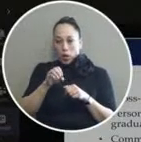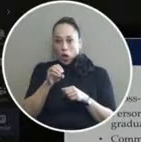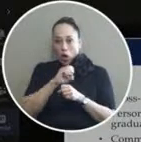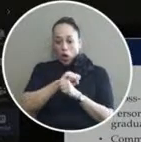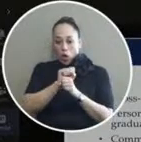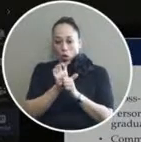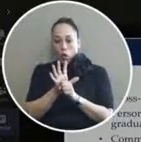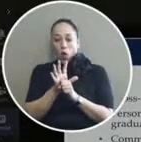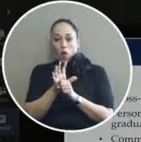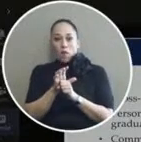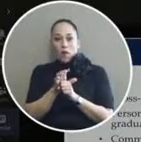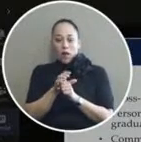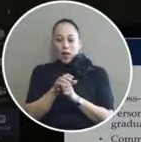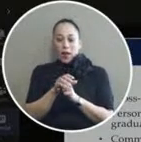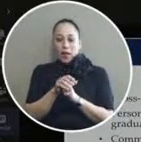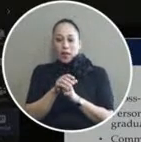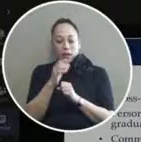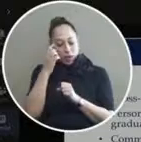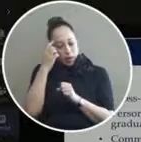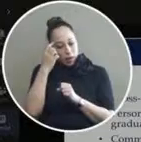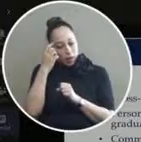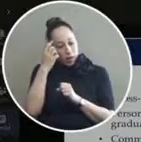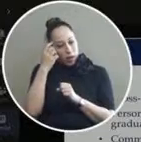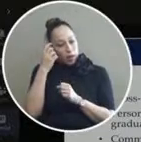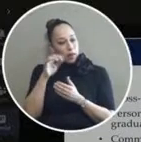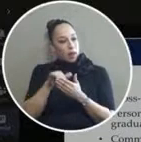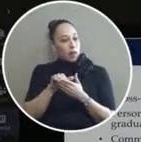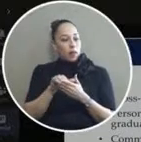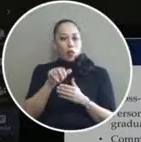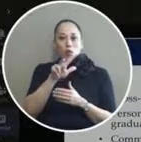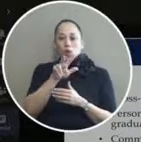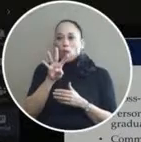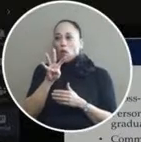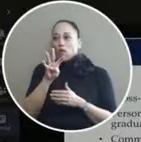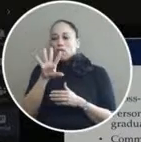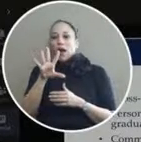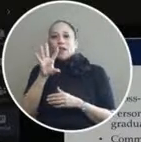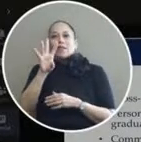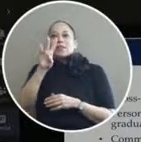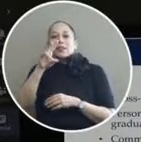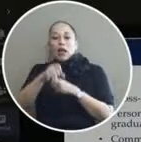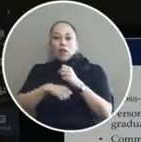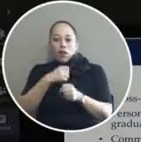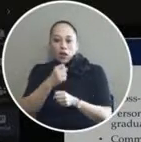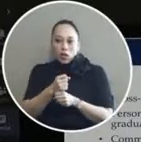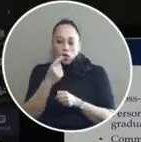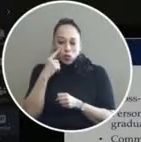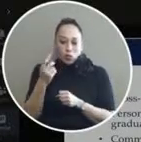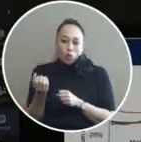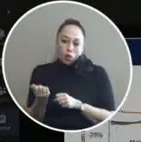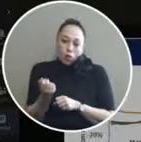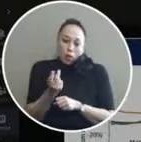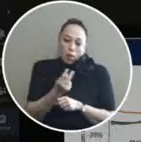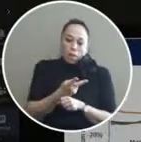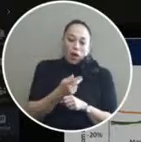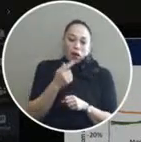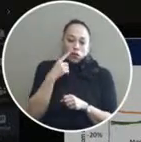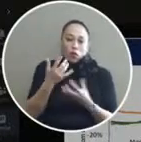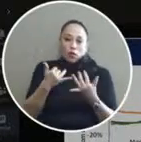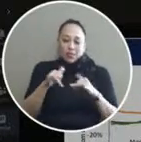in employment, it'll take us 3, 4, 5, maybe even 7 years to recover back. So again, it'll be a really slow